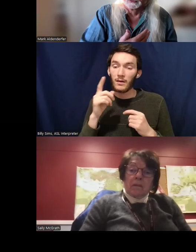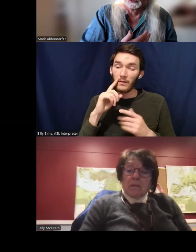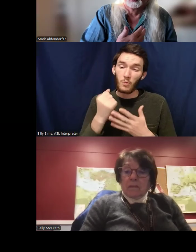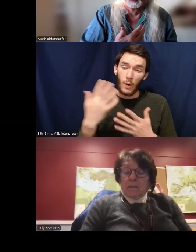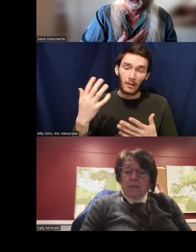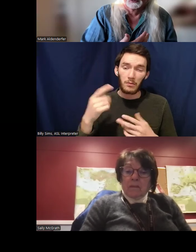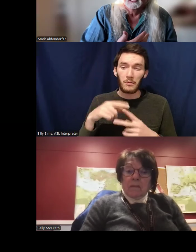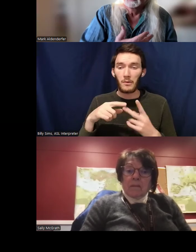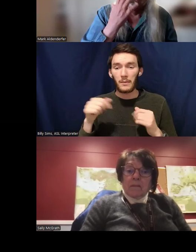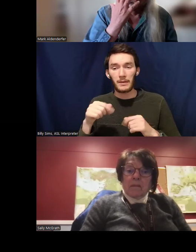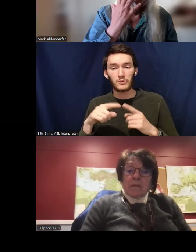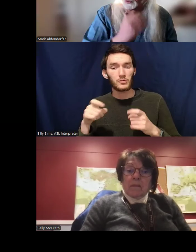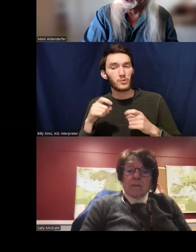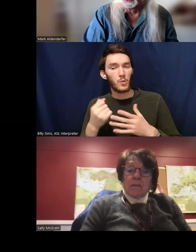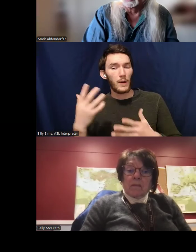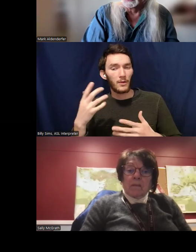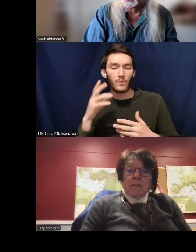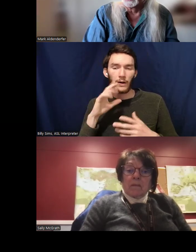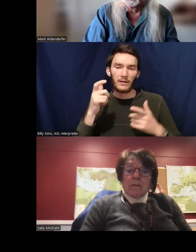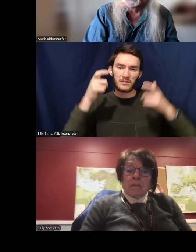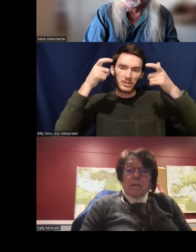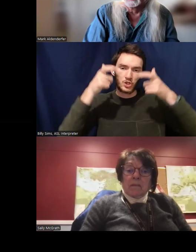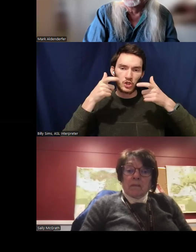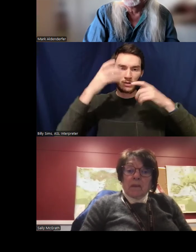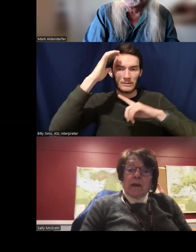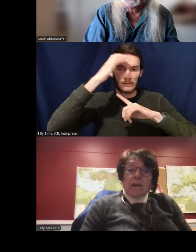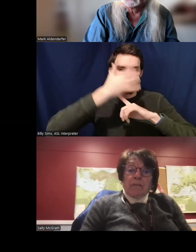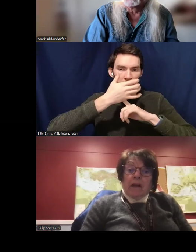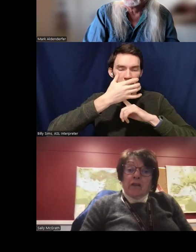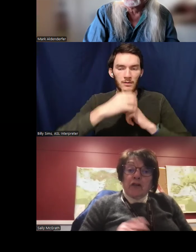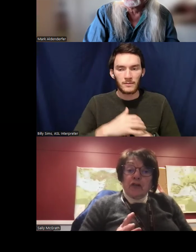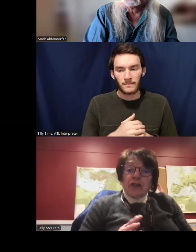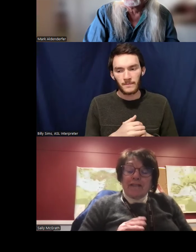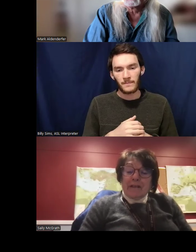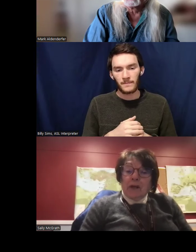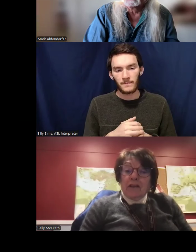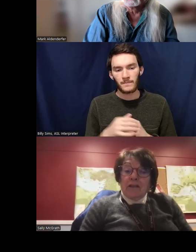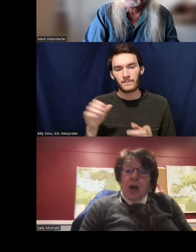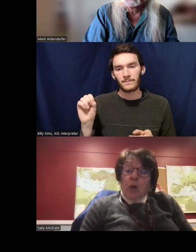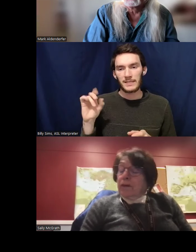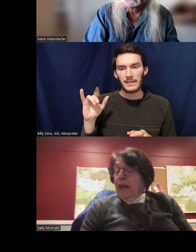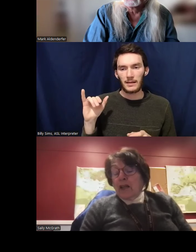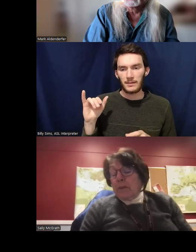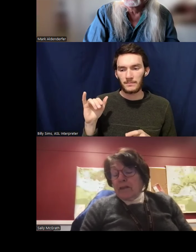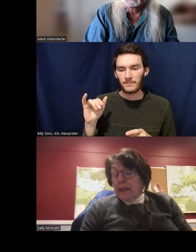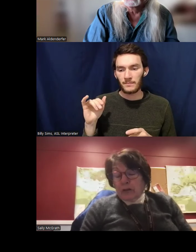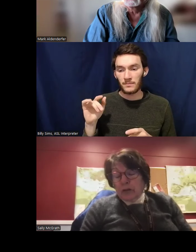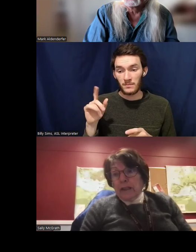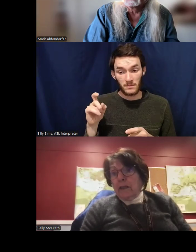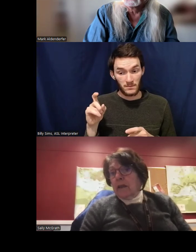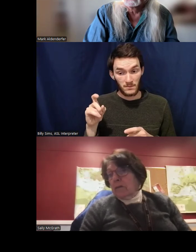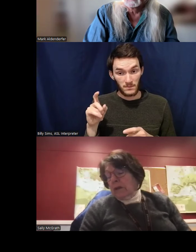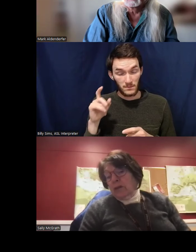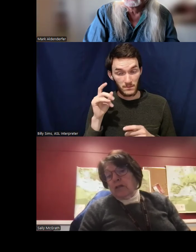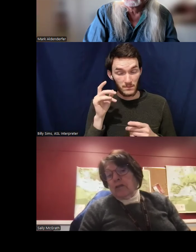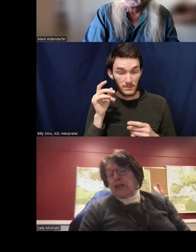to control more wealth would have had the larger ones placed over their faces. So Susan wonders, would that have been